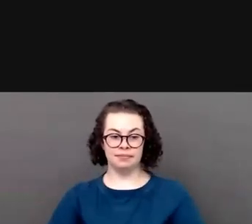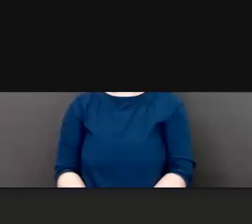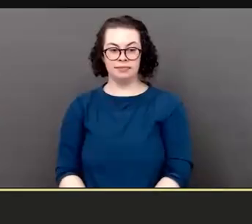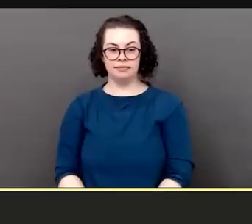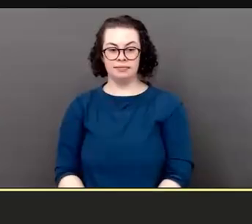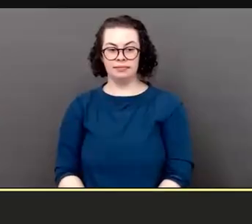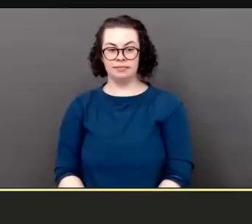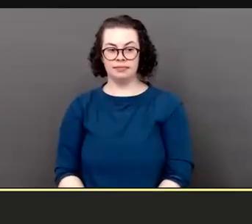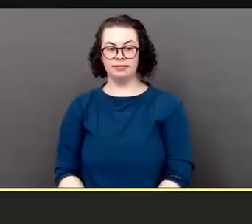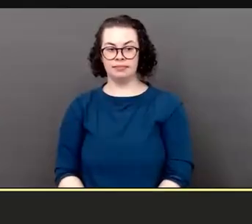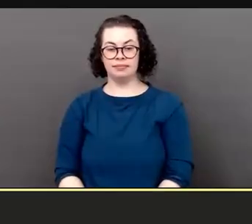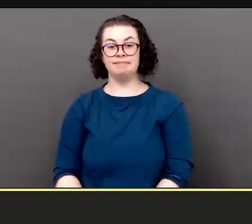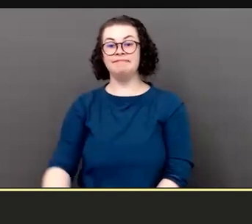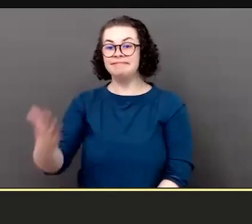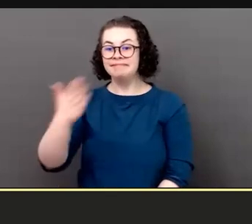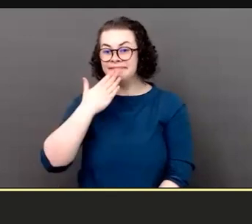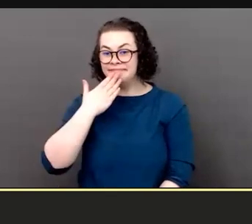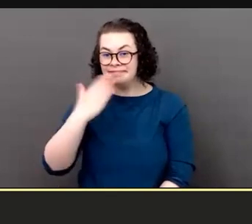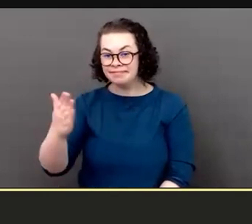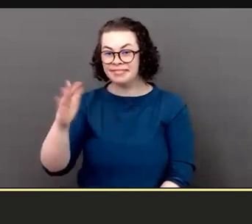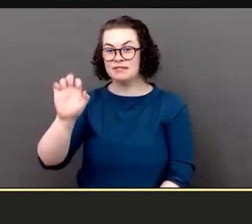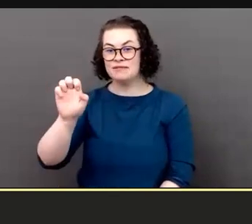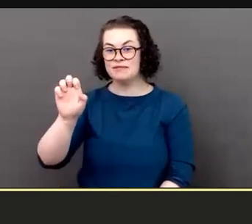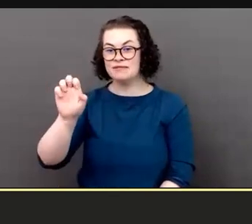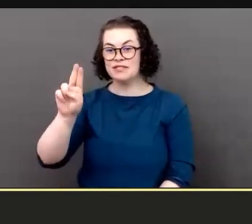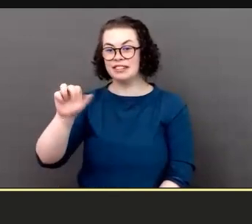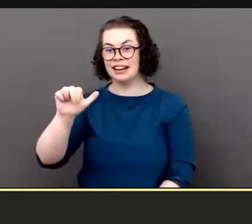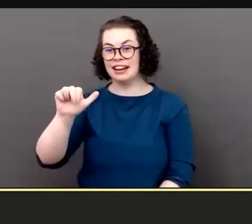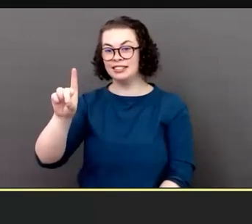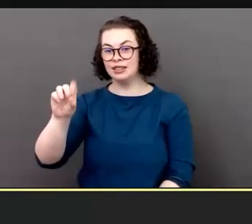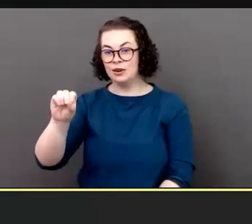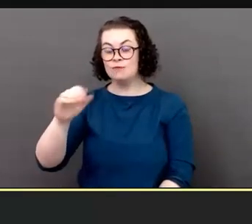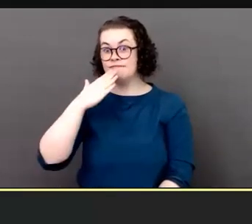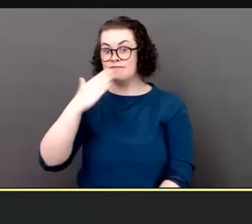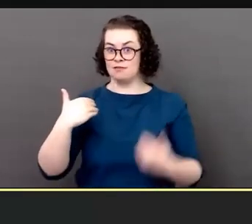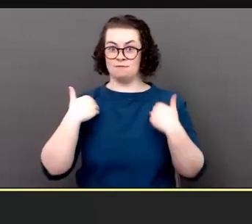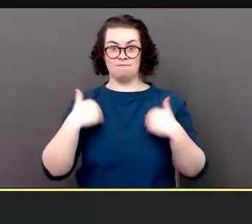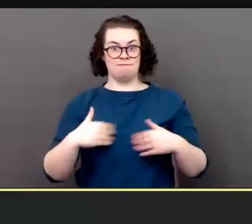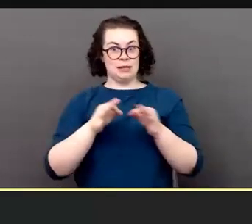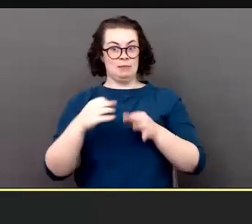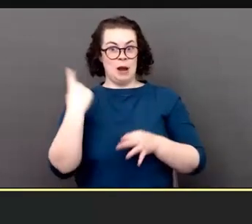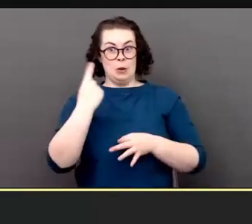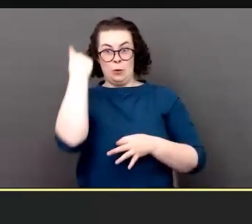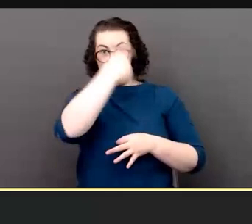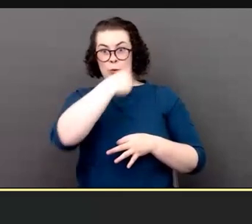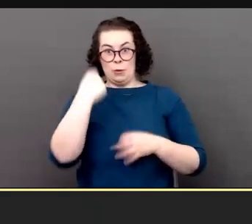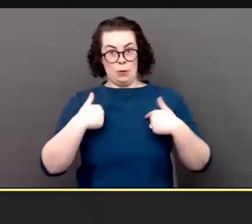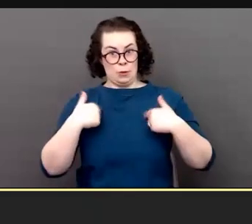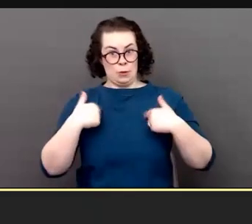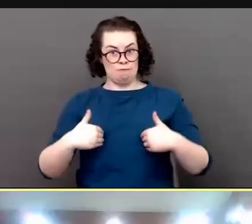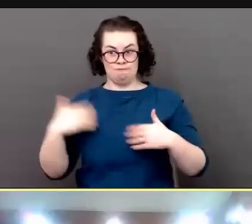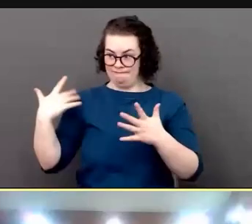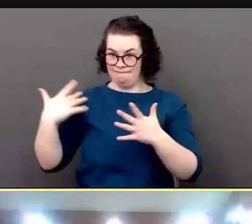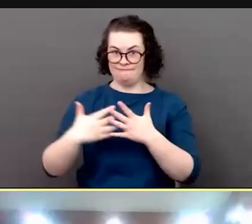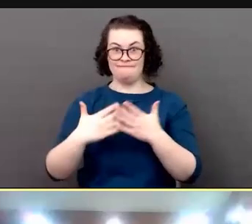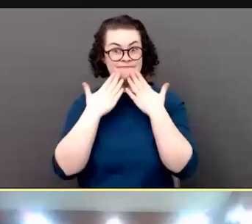Thank you, Fernando. Thank you very much for the introduction, and thank you very much. I